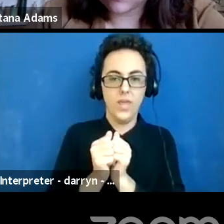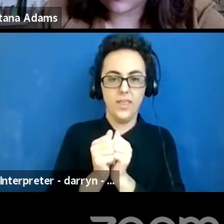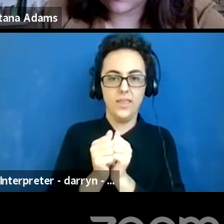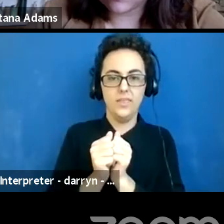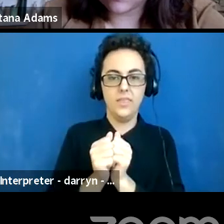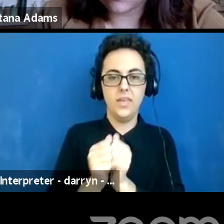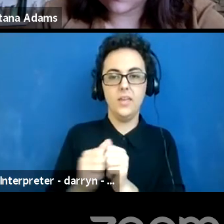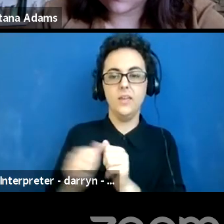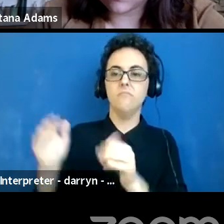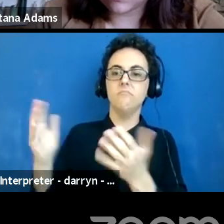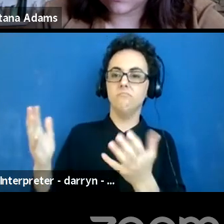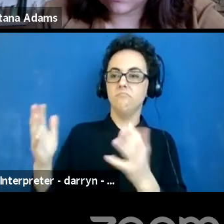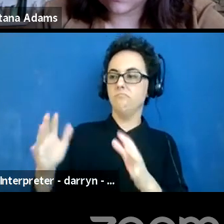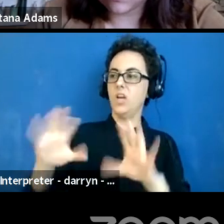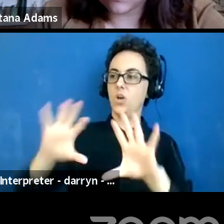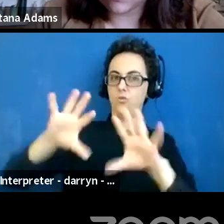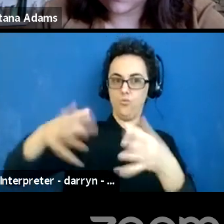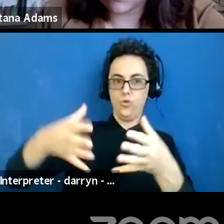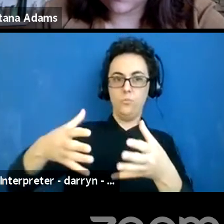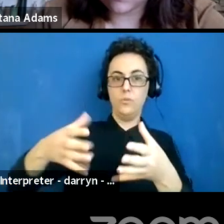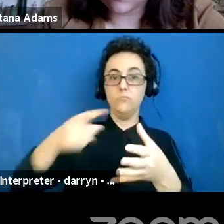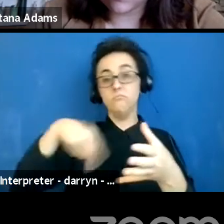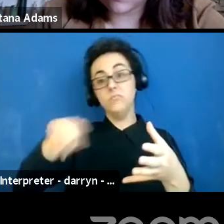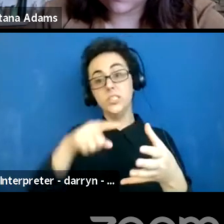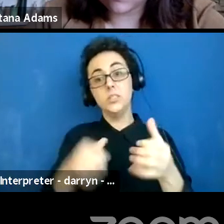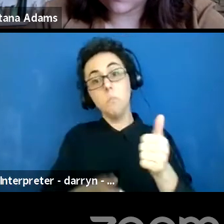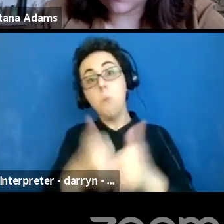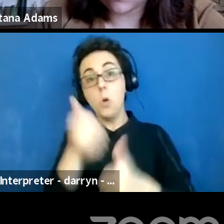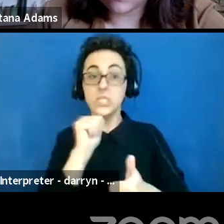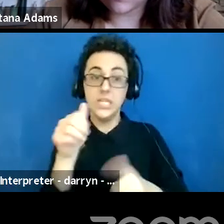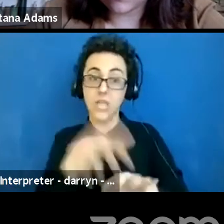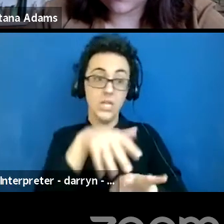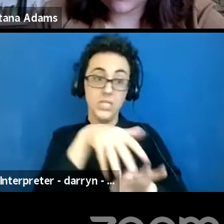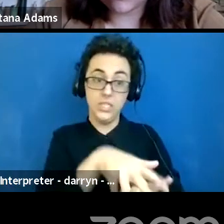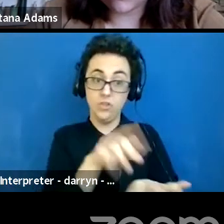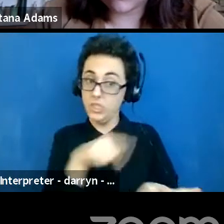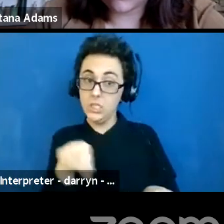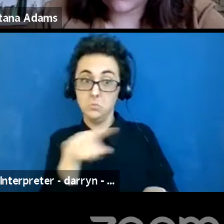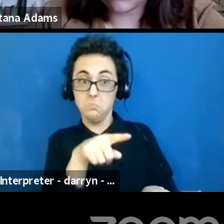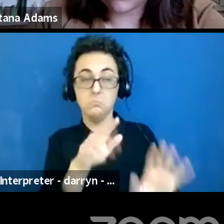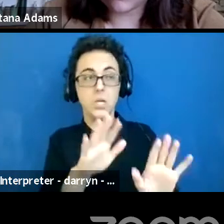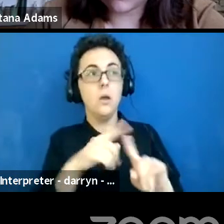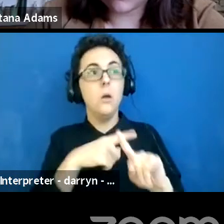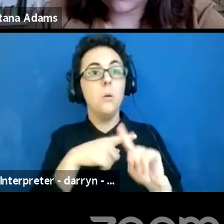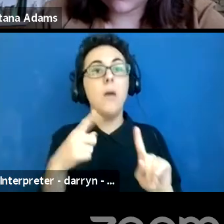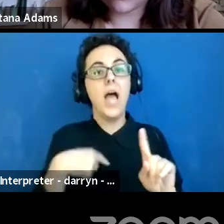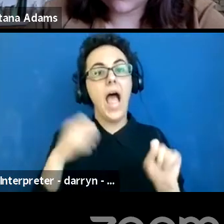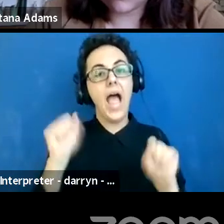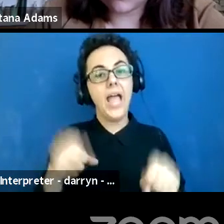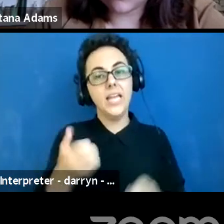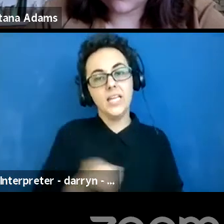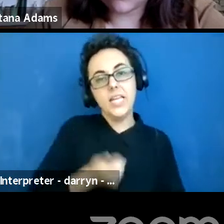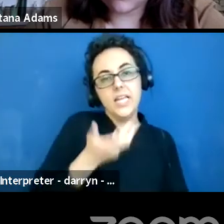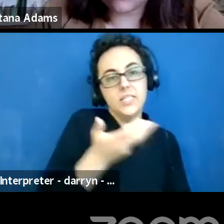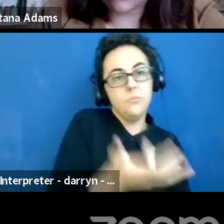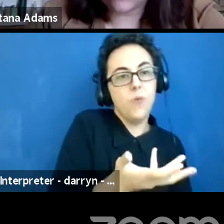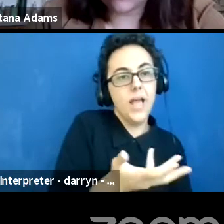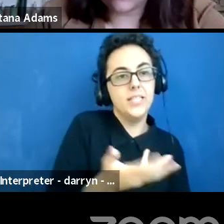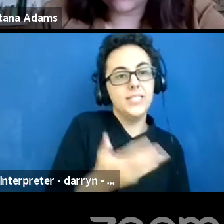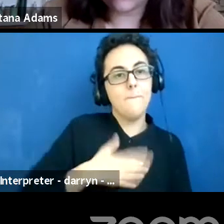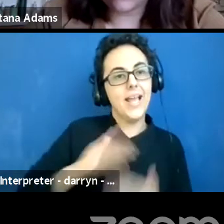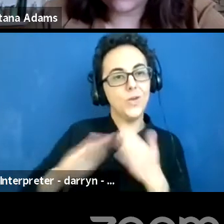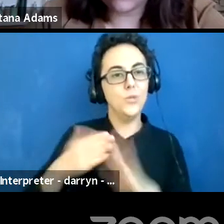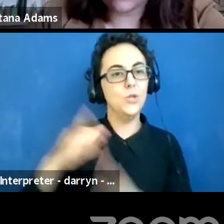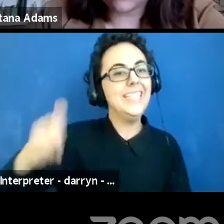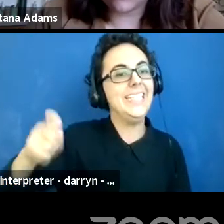you know, predominantly non-Indigenous and express needs of the community. And I